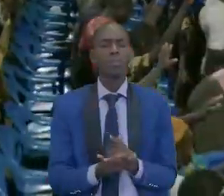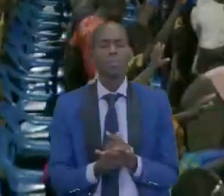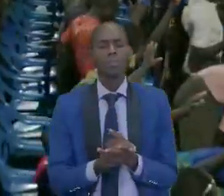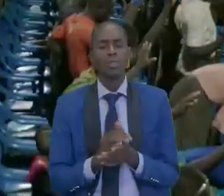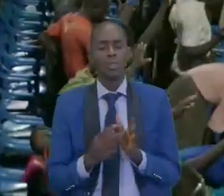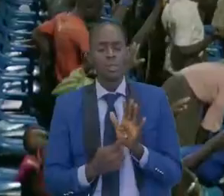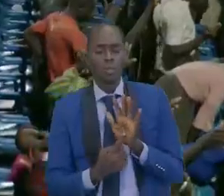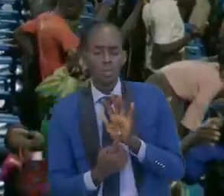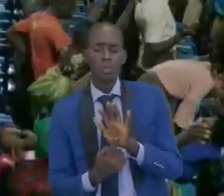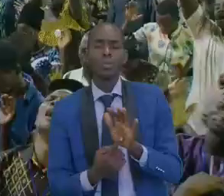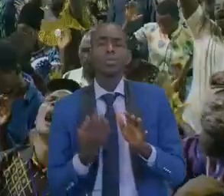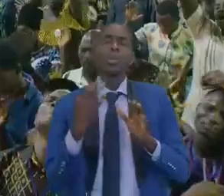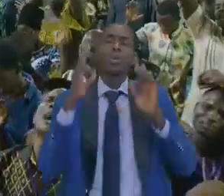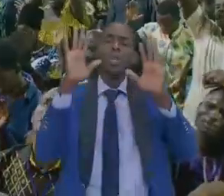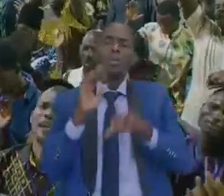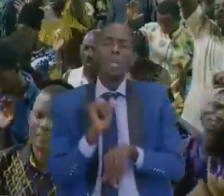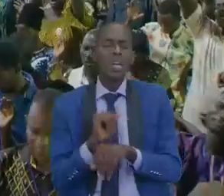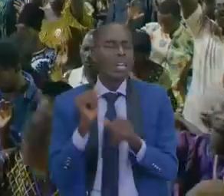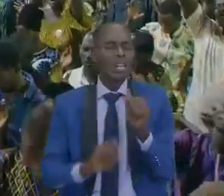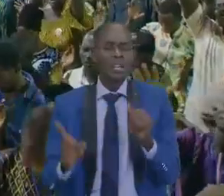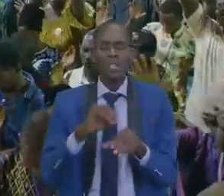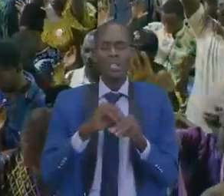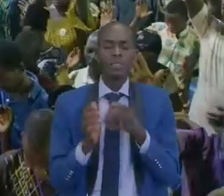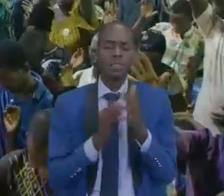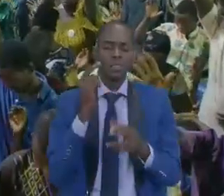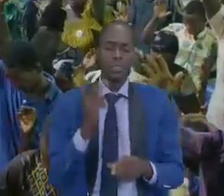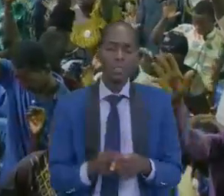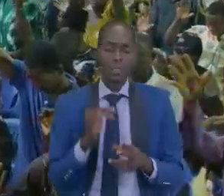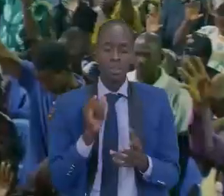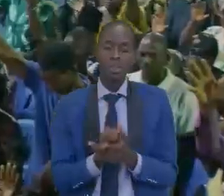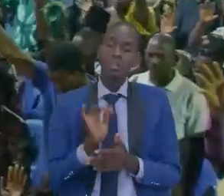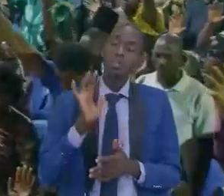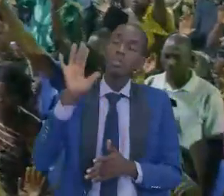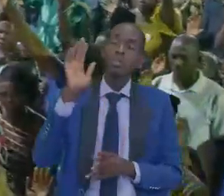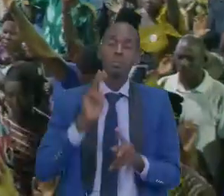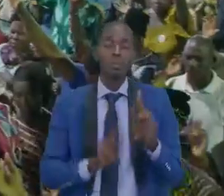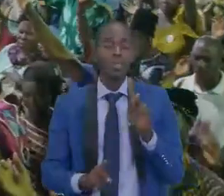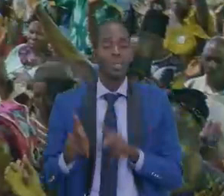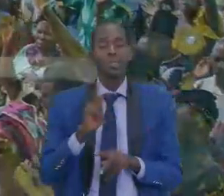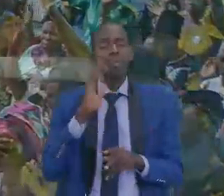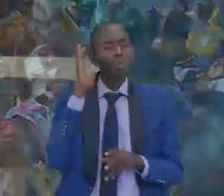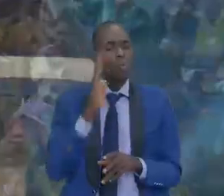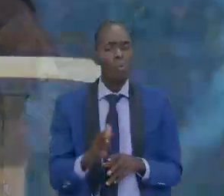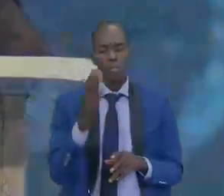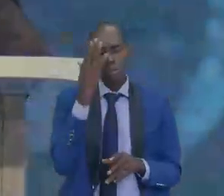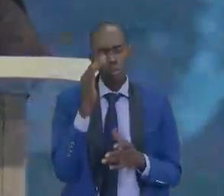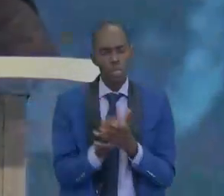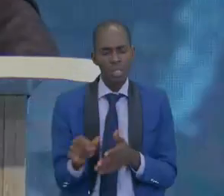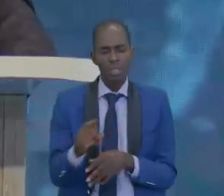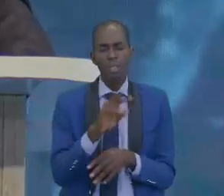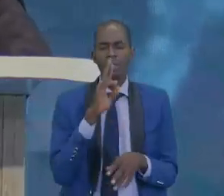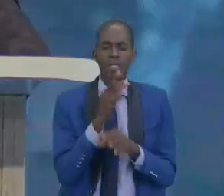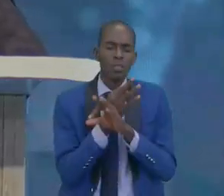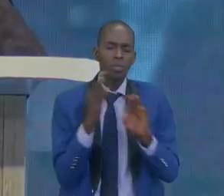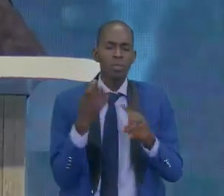Demonstration of miracle everywhere. That your people will know that they are free from sickness and